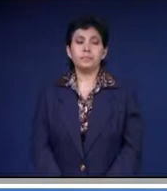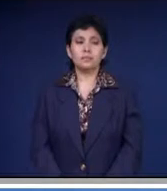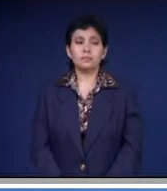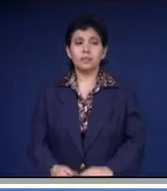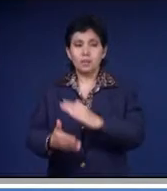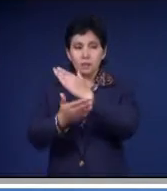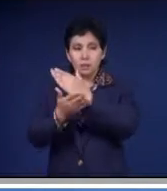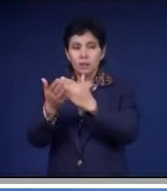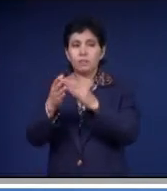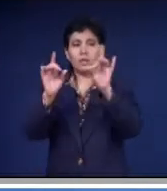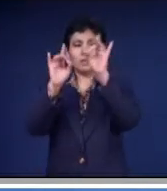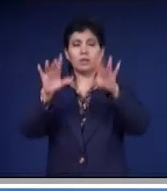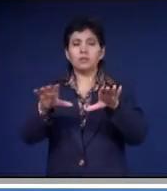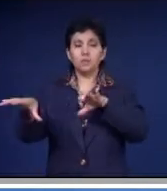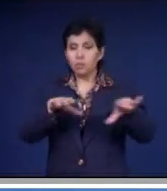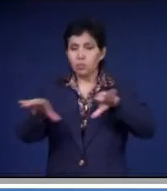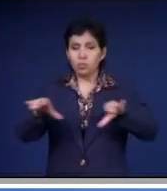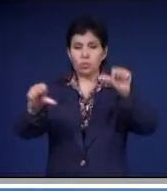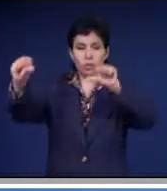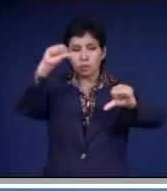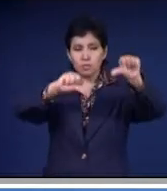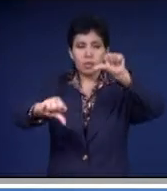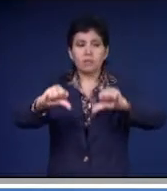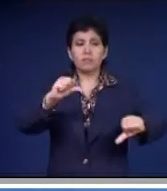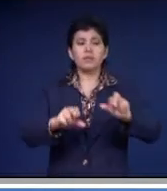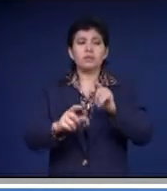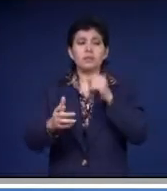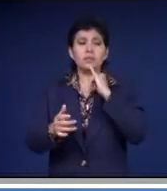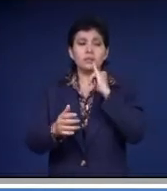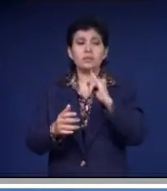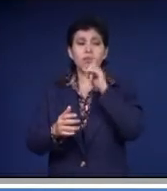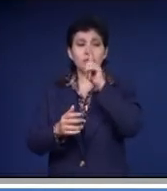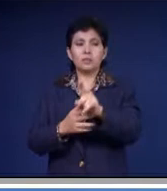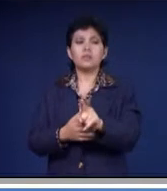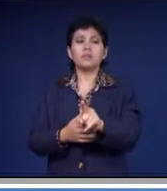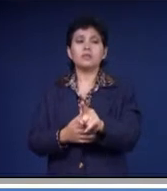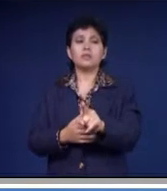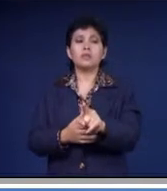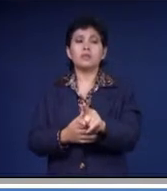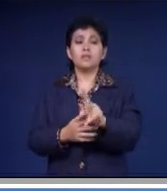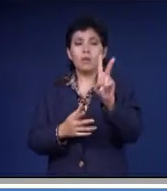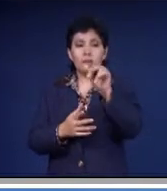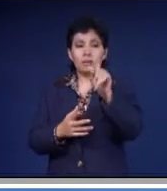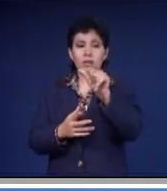Now, some of the threats that when you do your experiment is external validity,